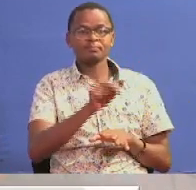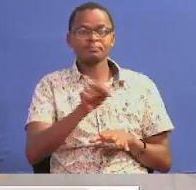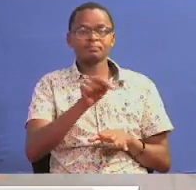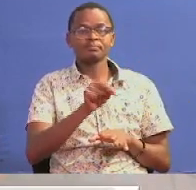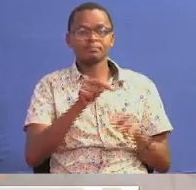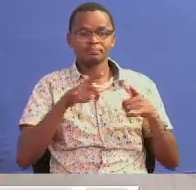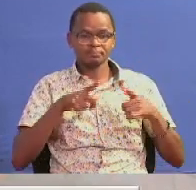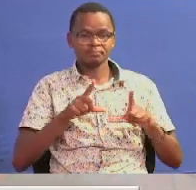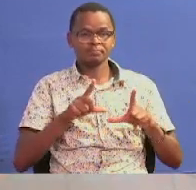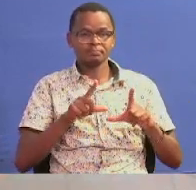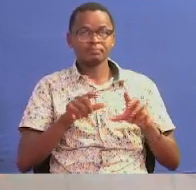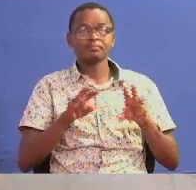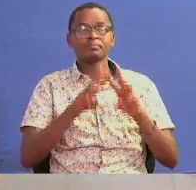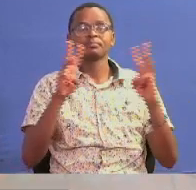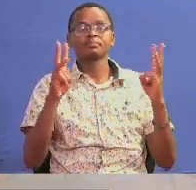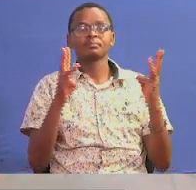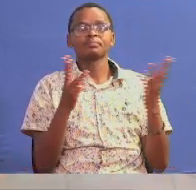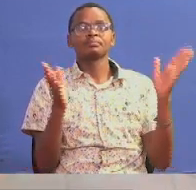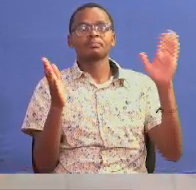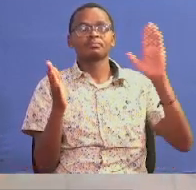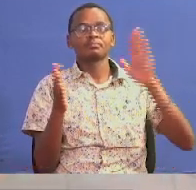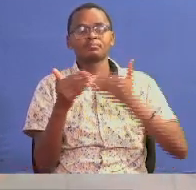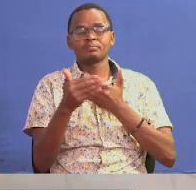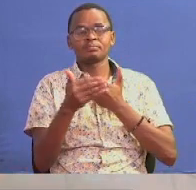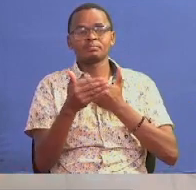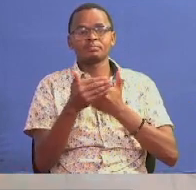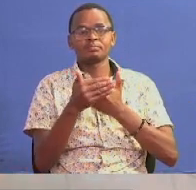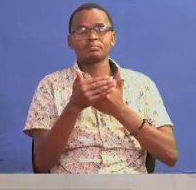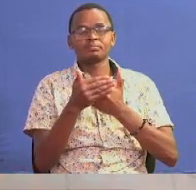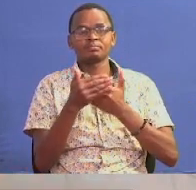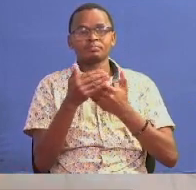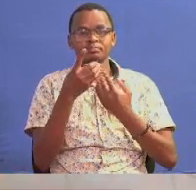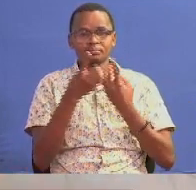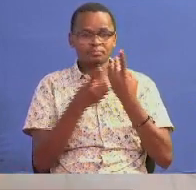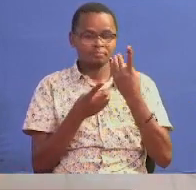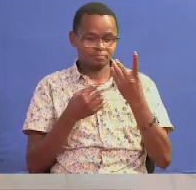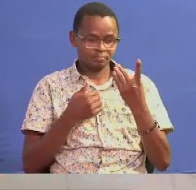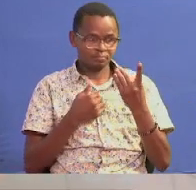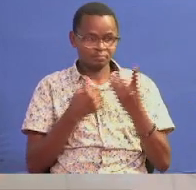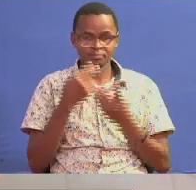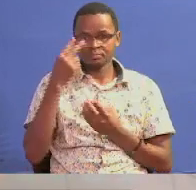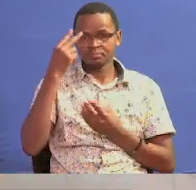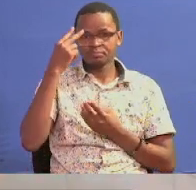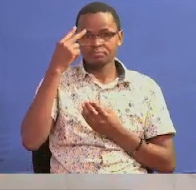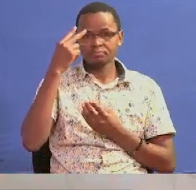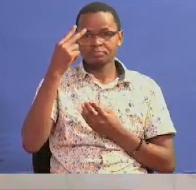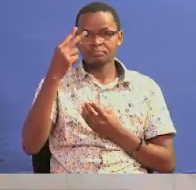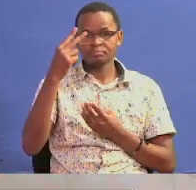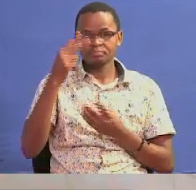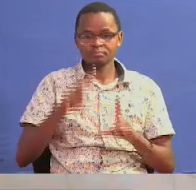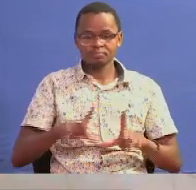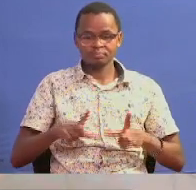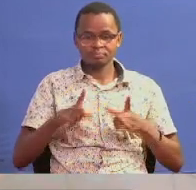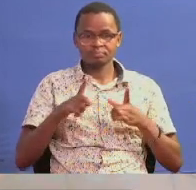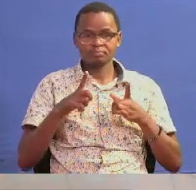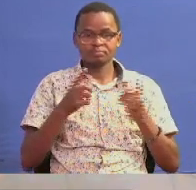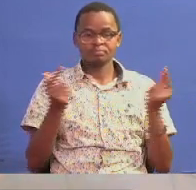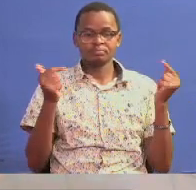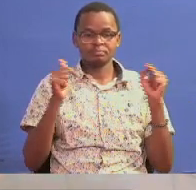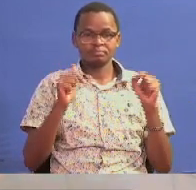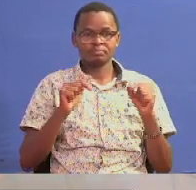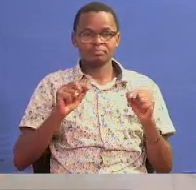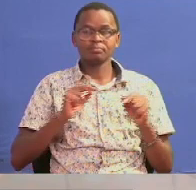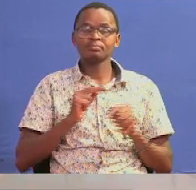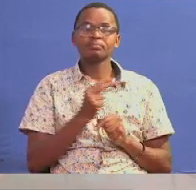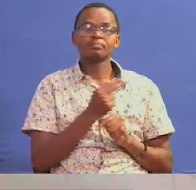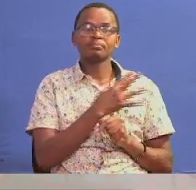health, let's go globally as we come to the close of this conversation. And we have seen the likes of COVID-19